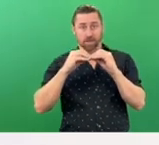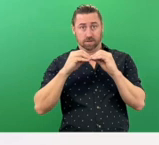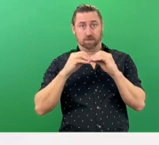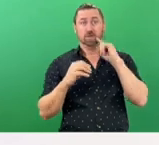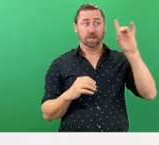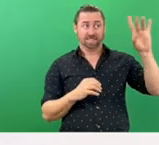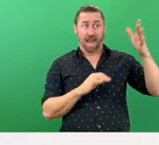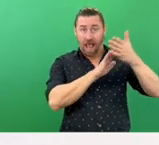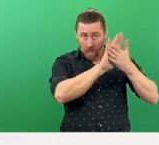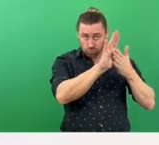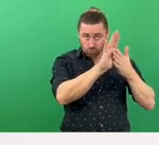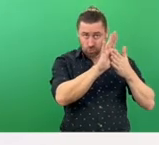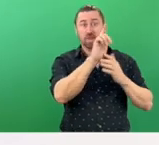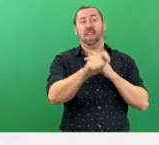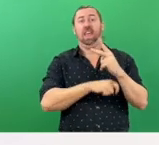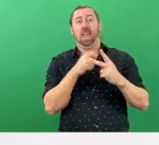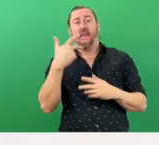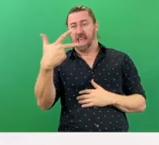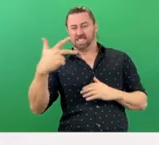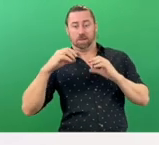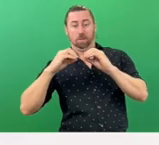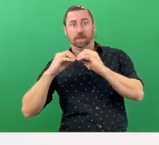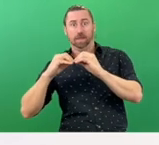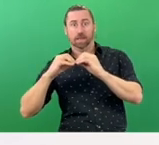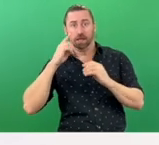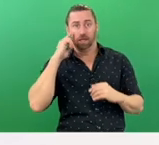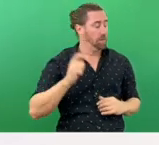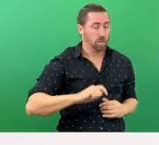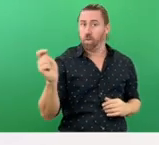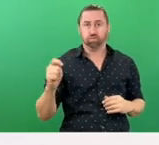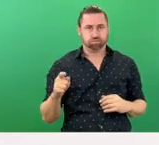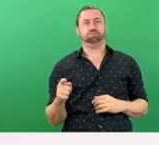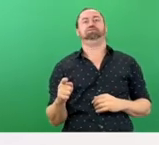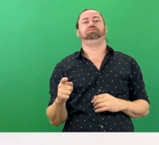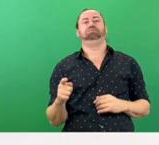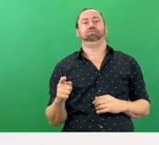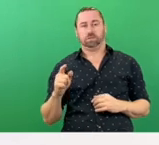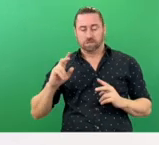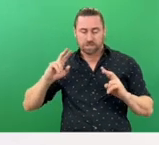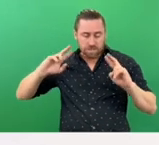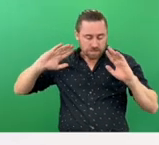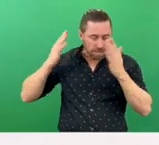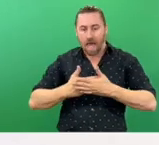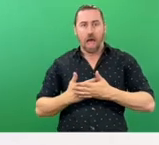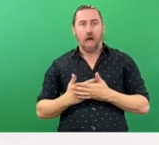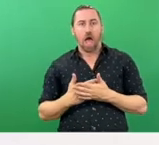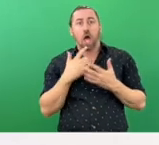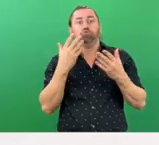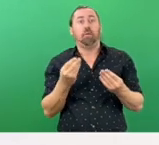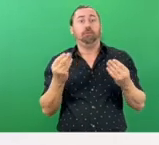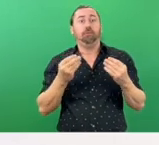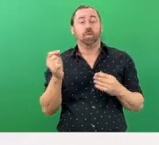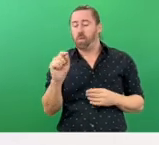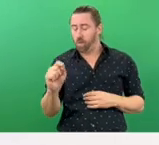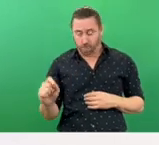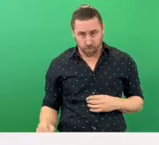was the 10H right there. Now this is an 8B, and you'll see the difference there, just how soft and